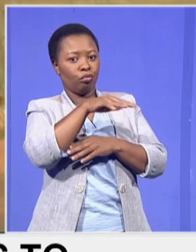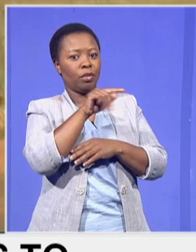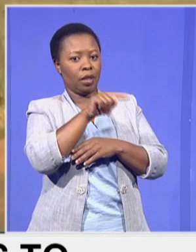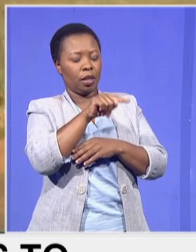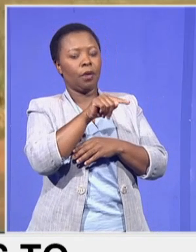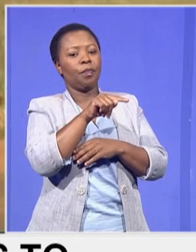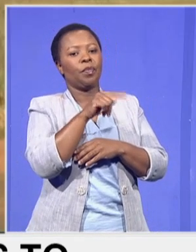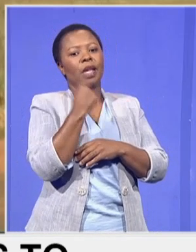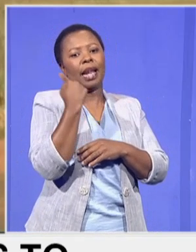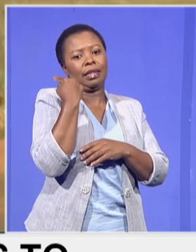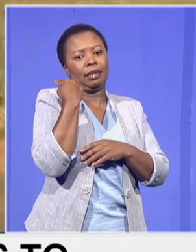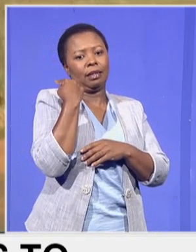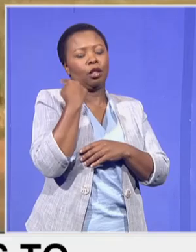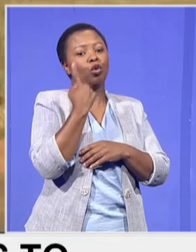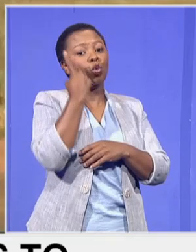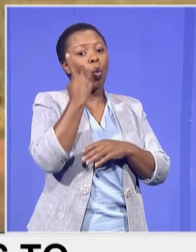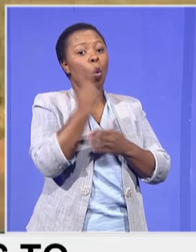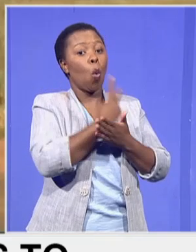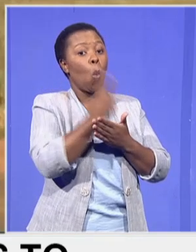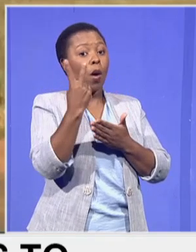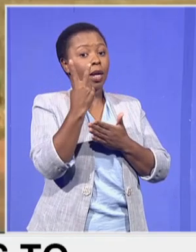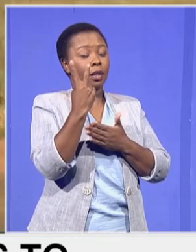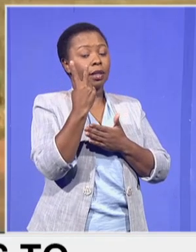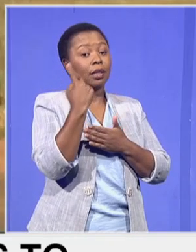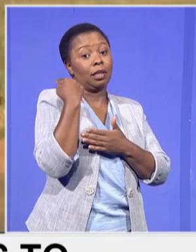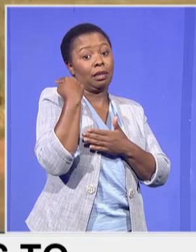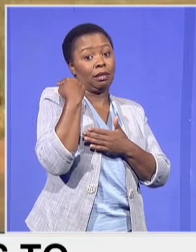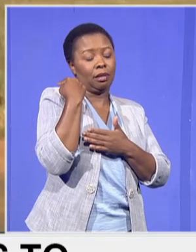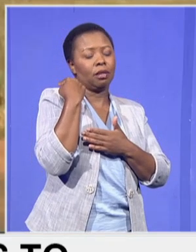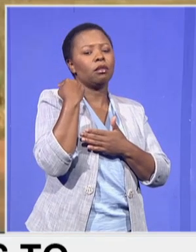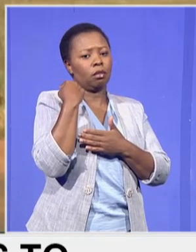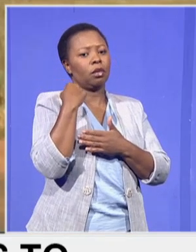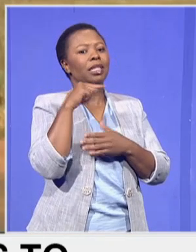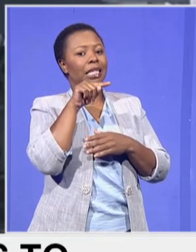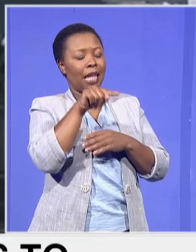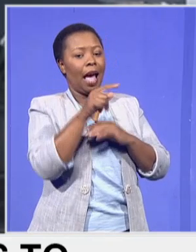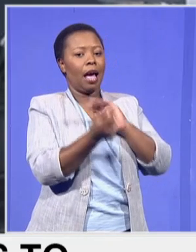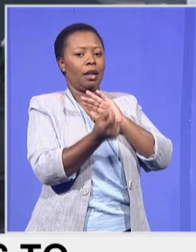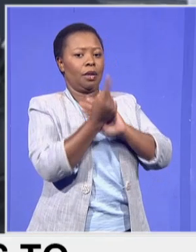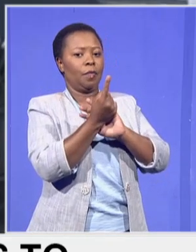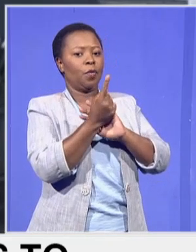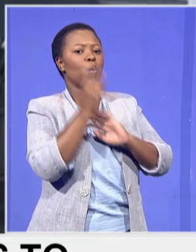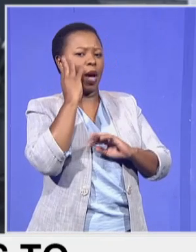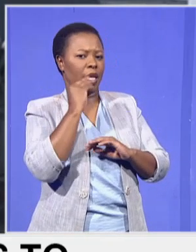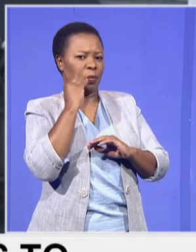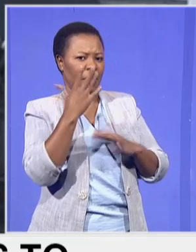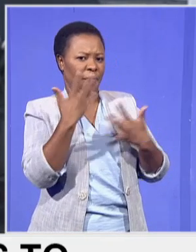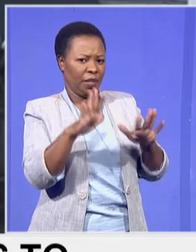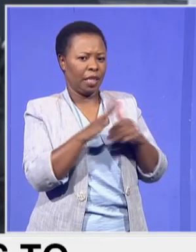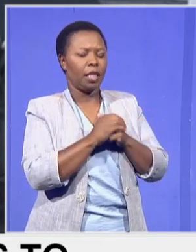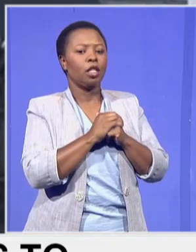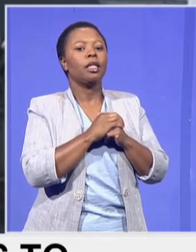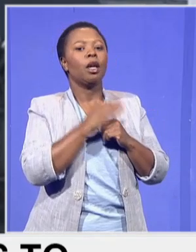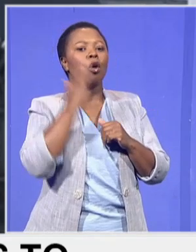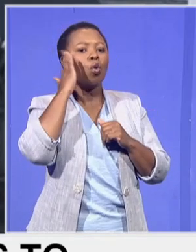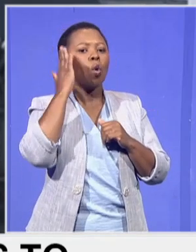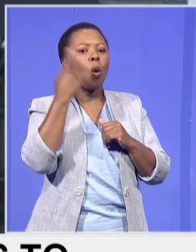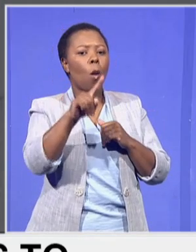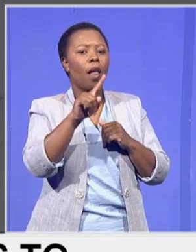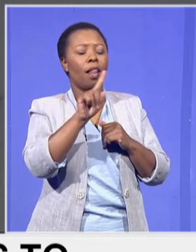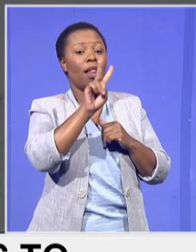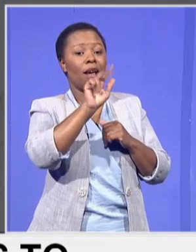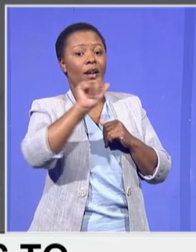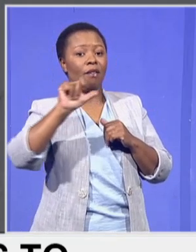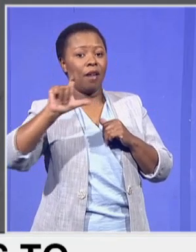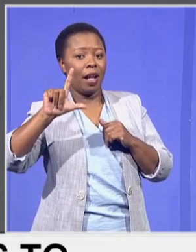last about 2 weeks back when we've experienced that incident. Also, as we know that the Vaal River was extremely high at